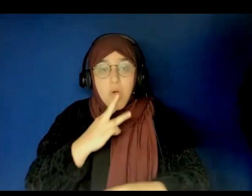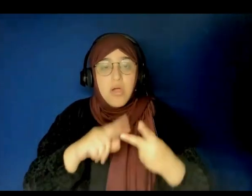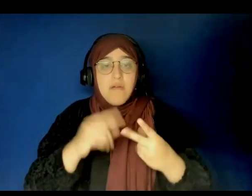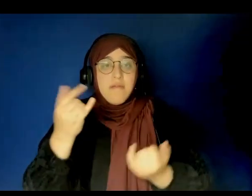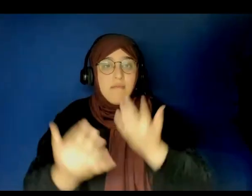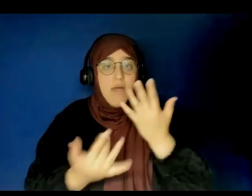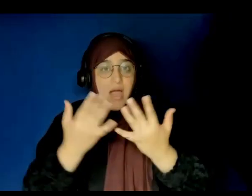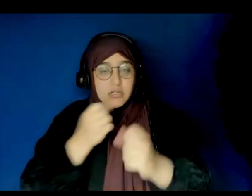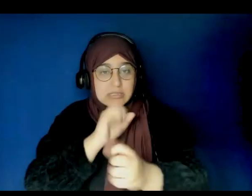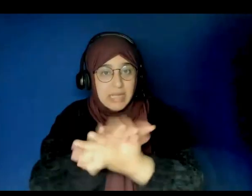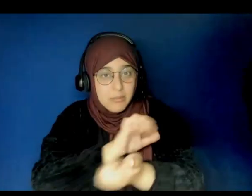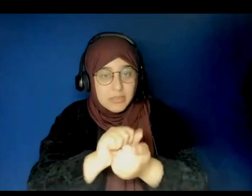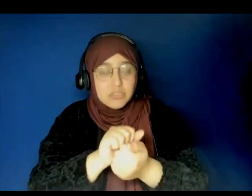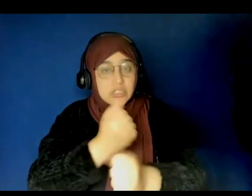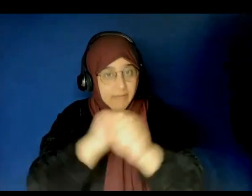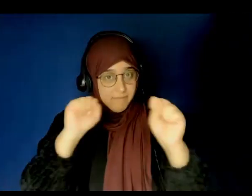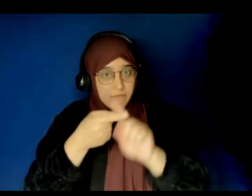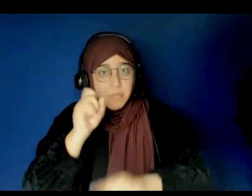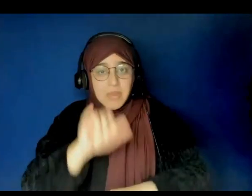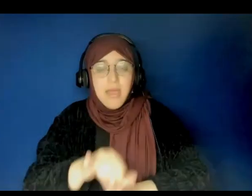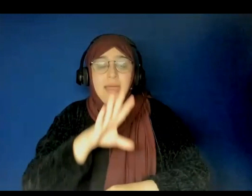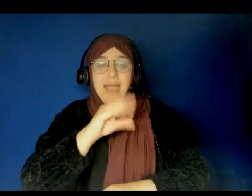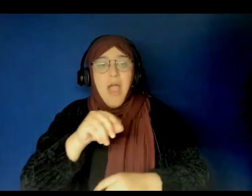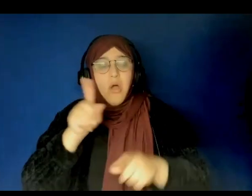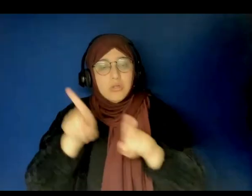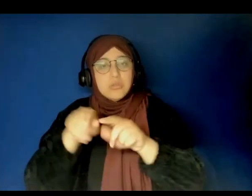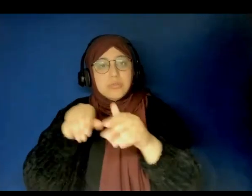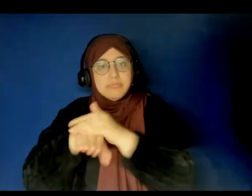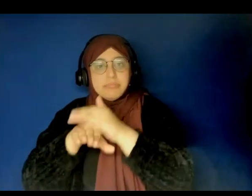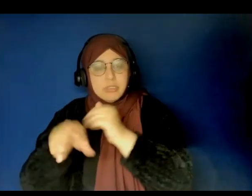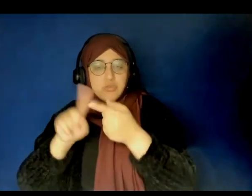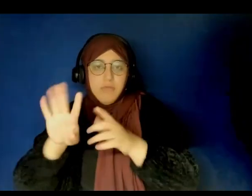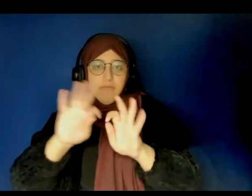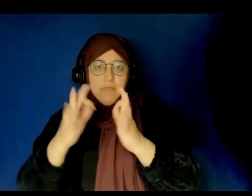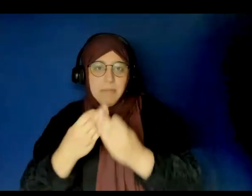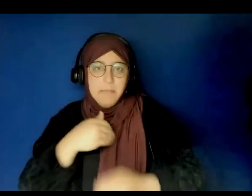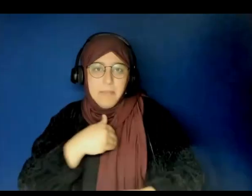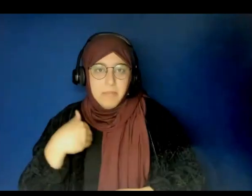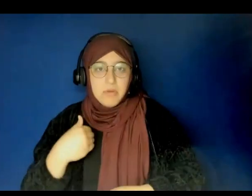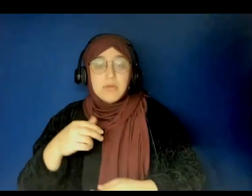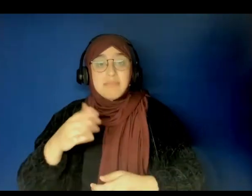family members. Personally, I keep my will in my sock drawer. I'm not